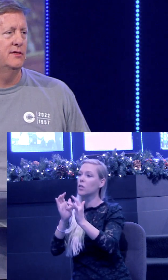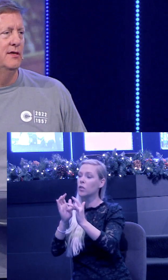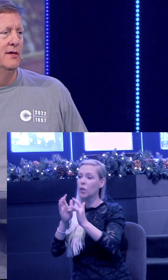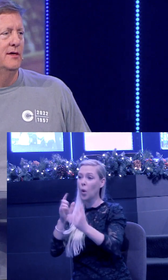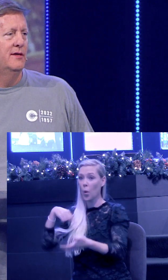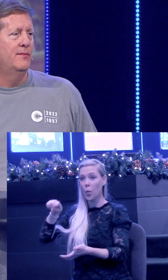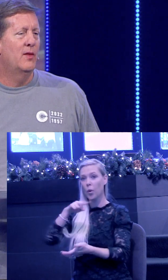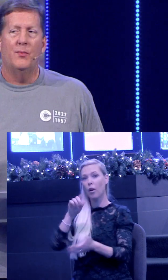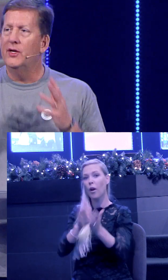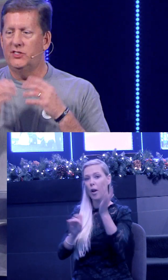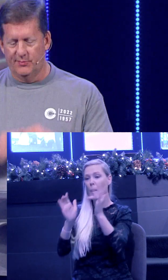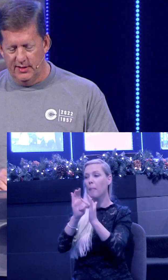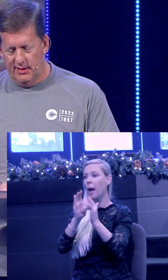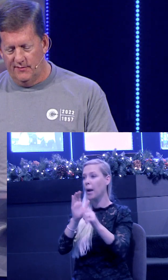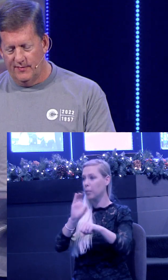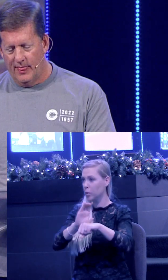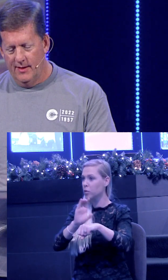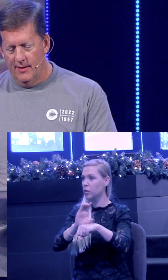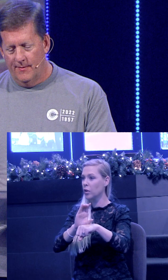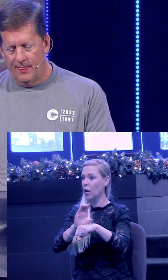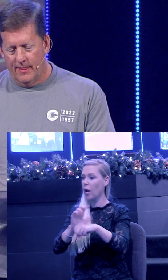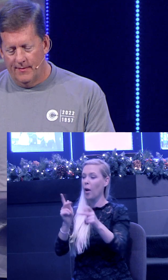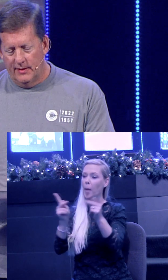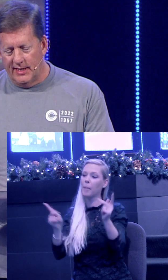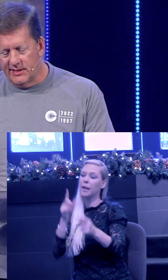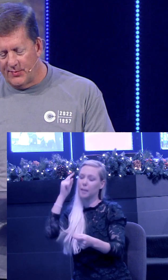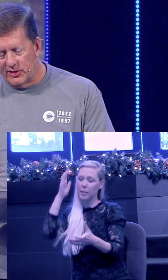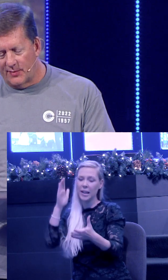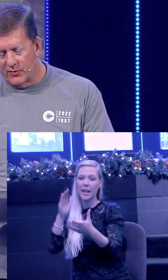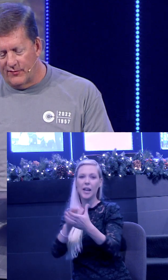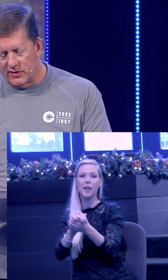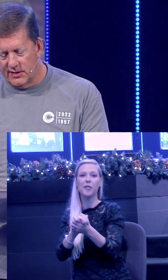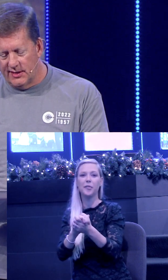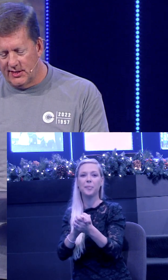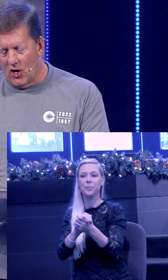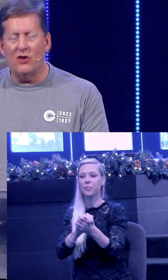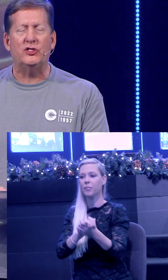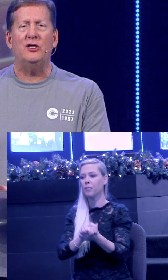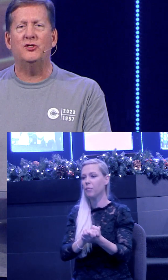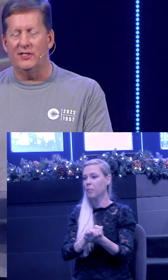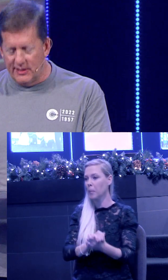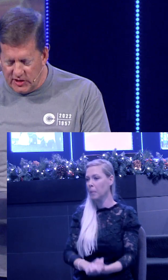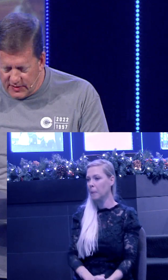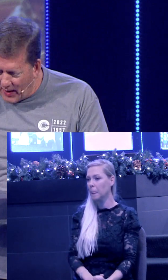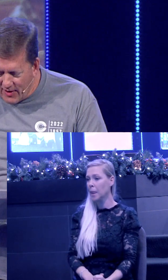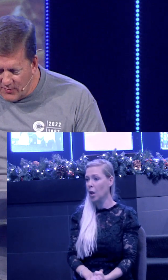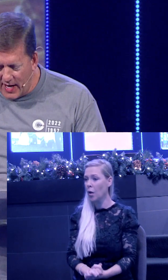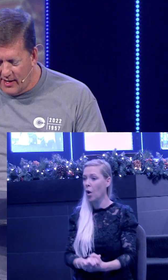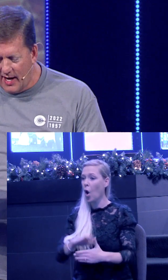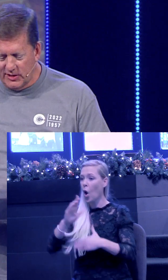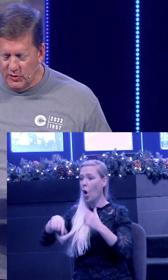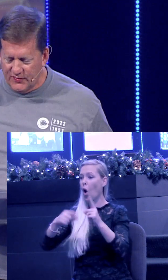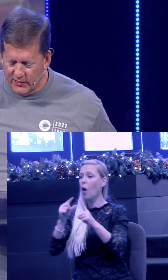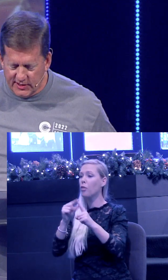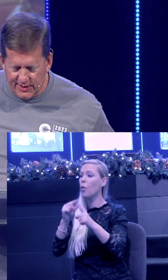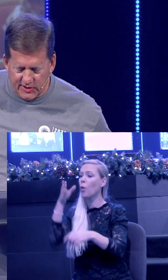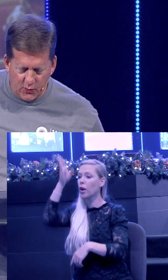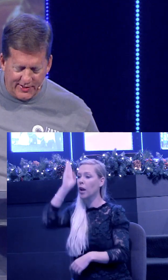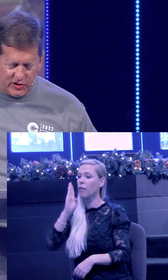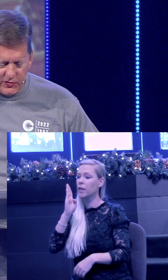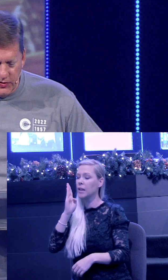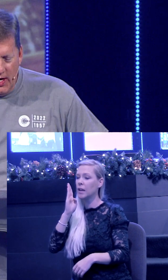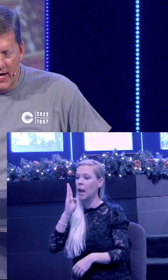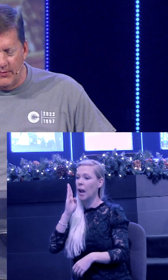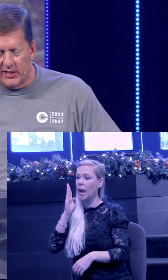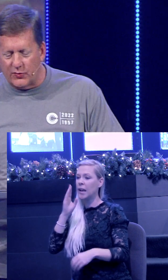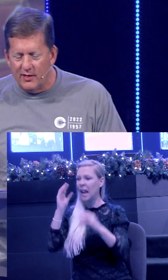church. They're a place to believe. 2 Timothy chapter 3, verse 16 says, "All scripture, it's inspired by God. It's useful to teach us what